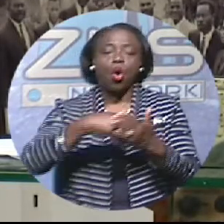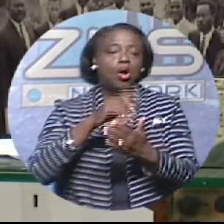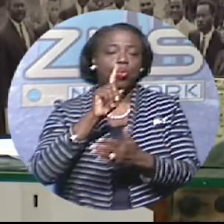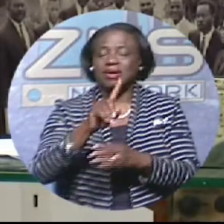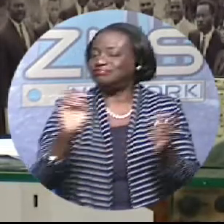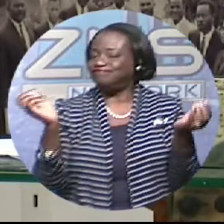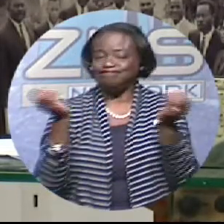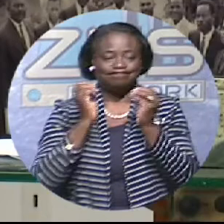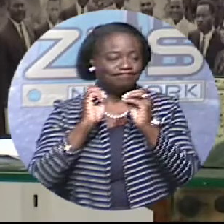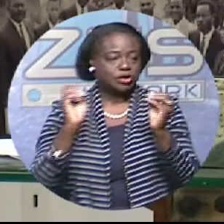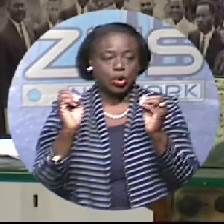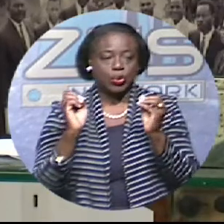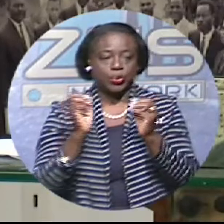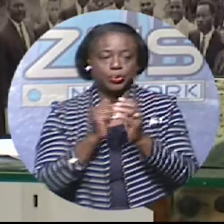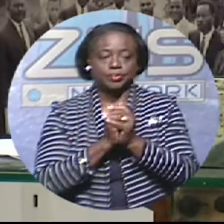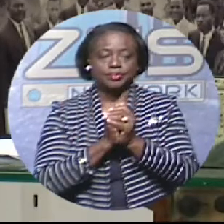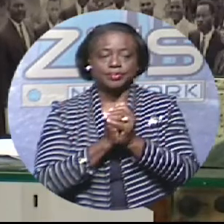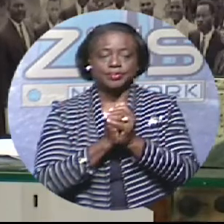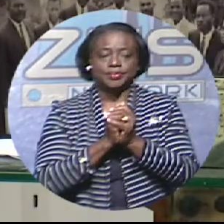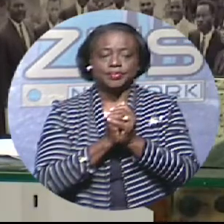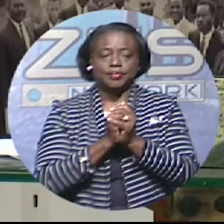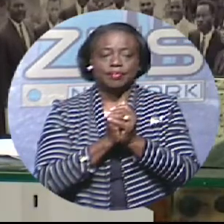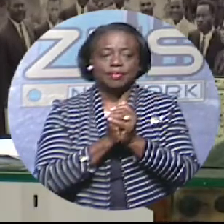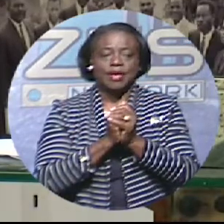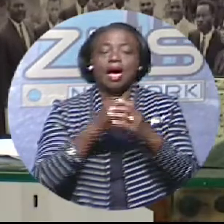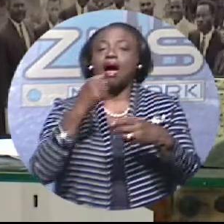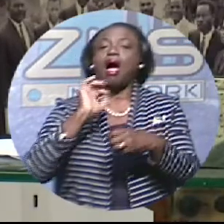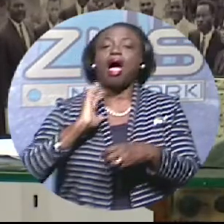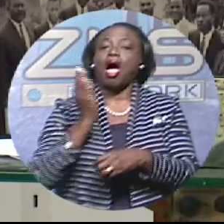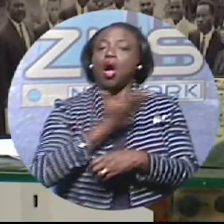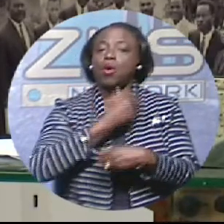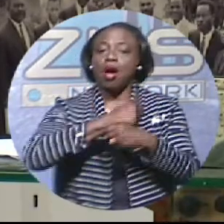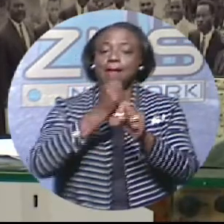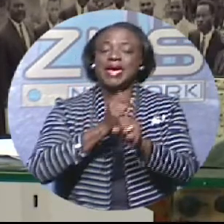case. All right, our makeup is still different.